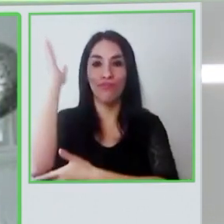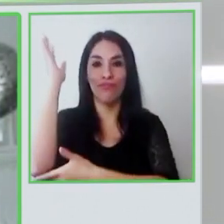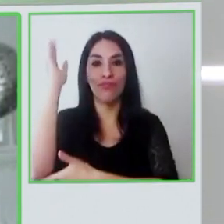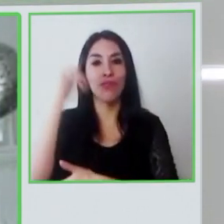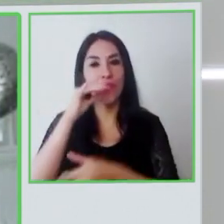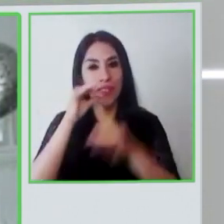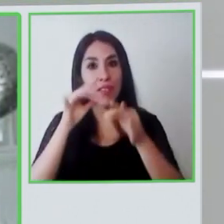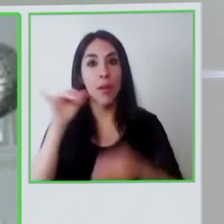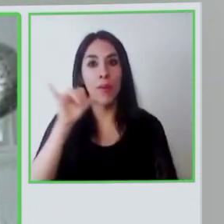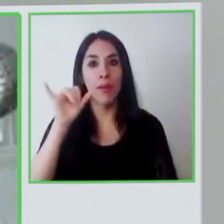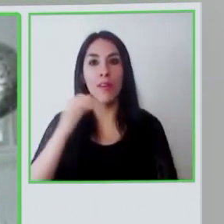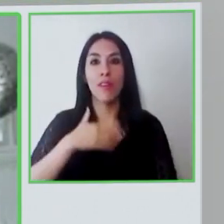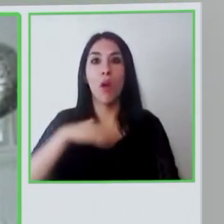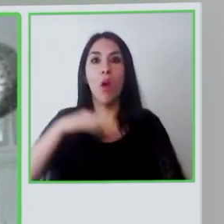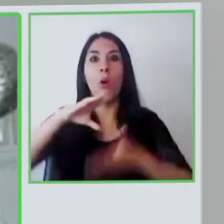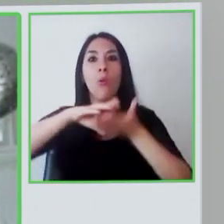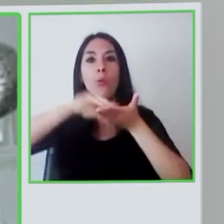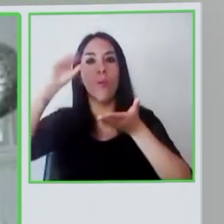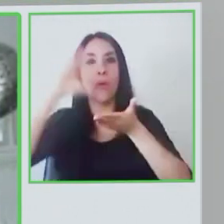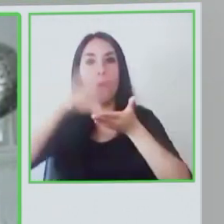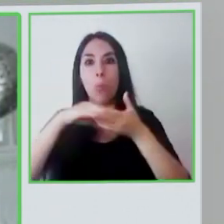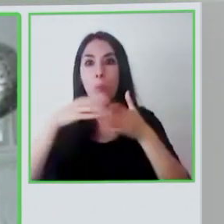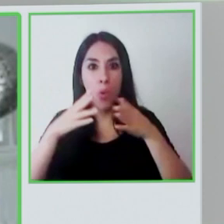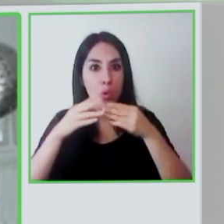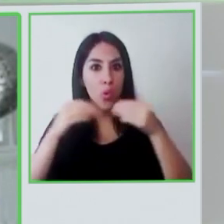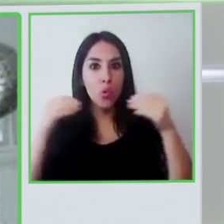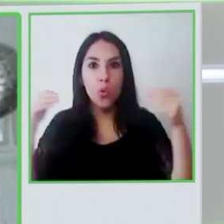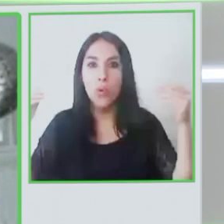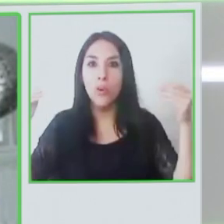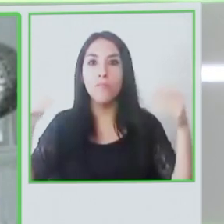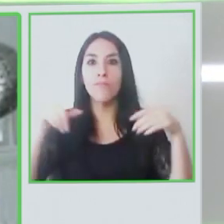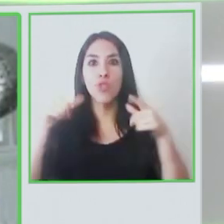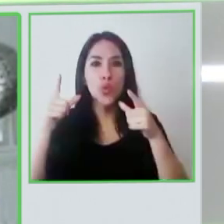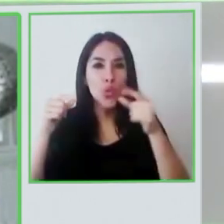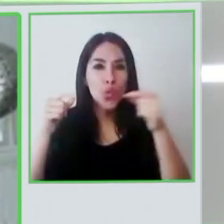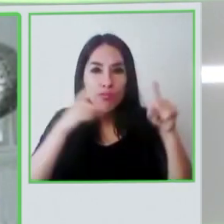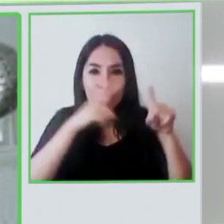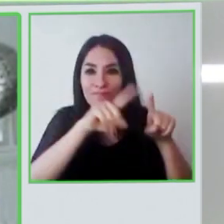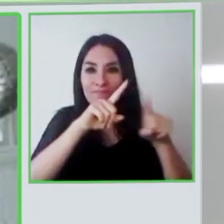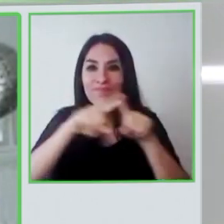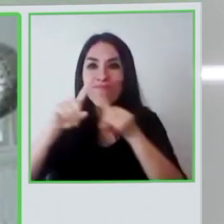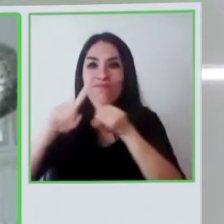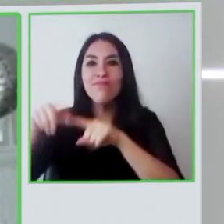a lot and to enrich with all the different